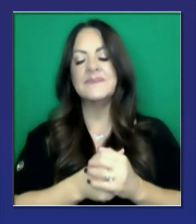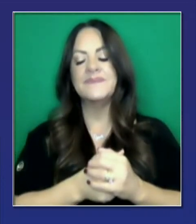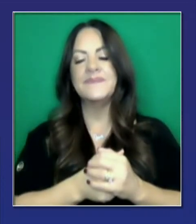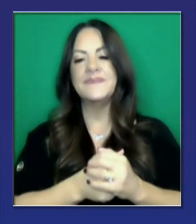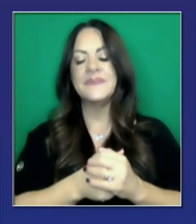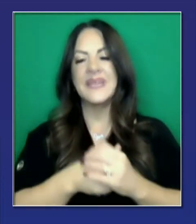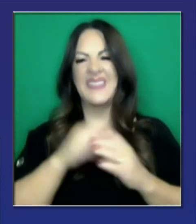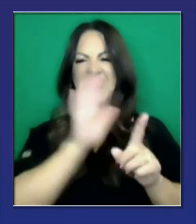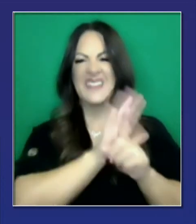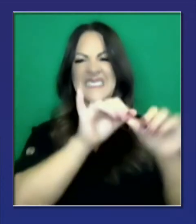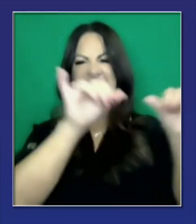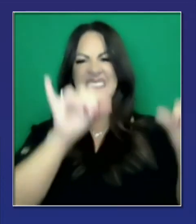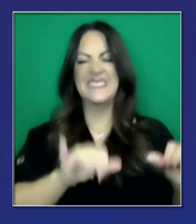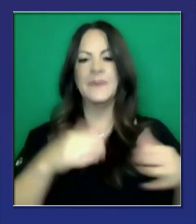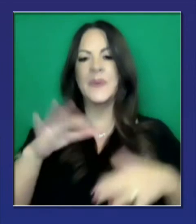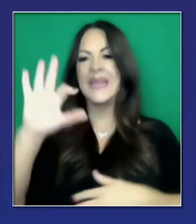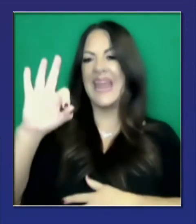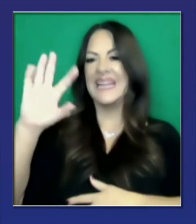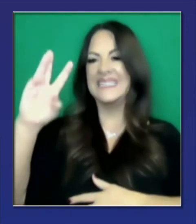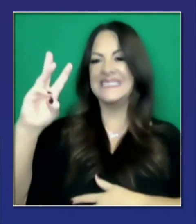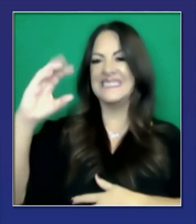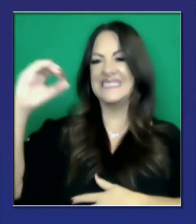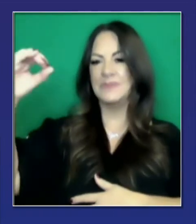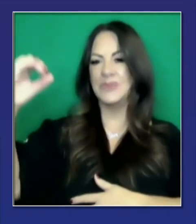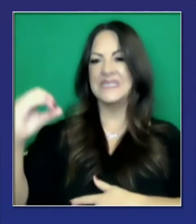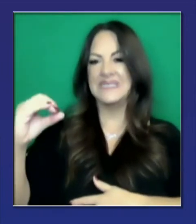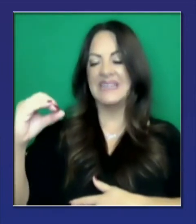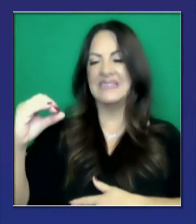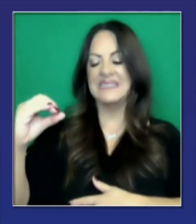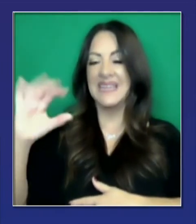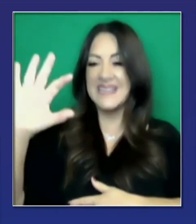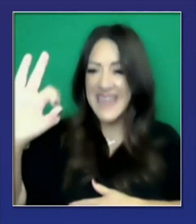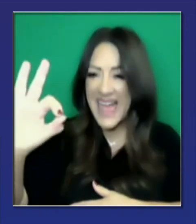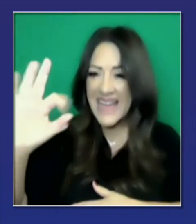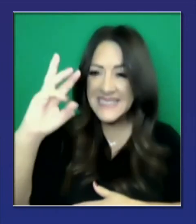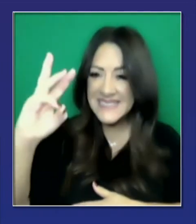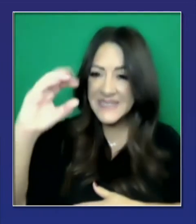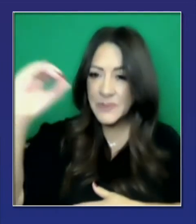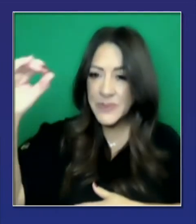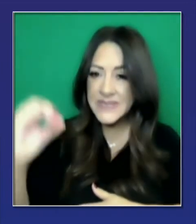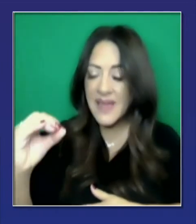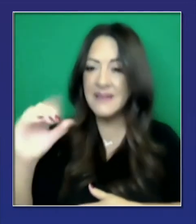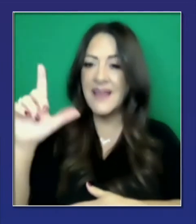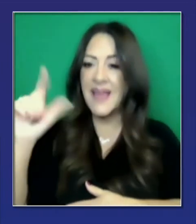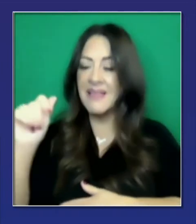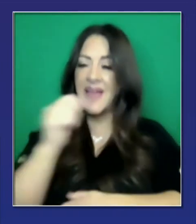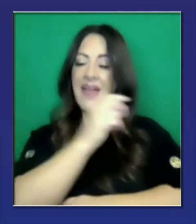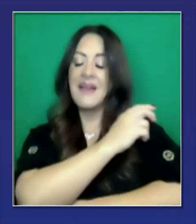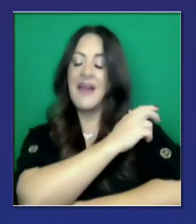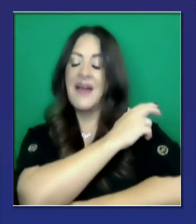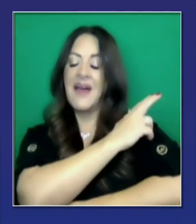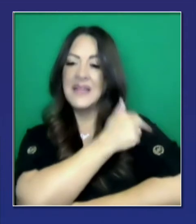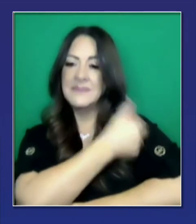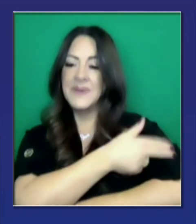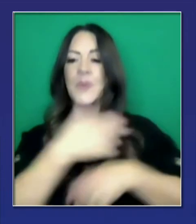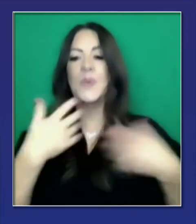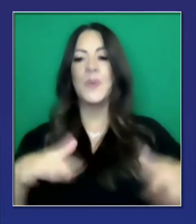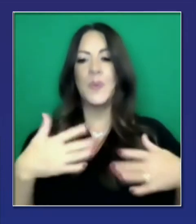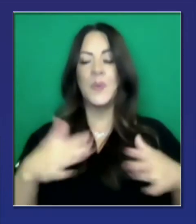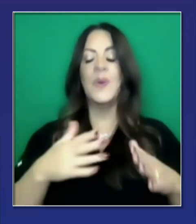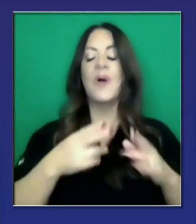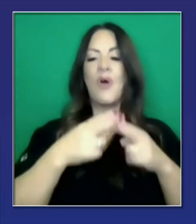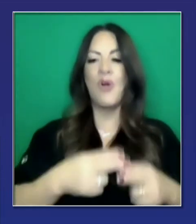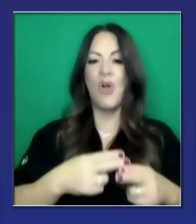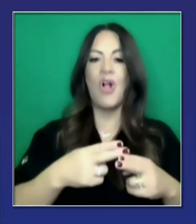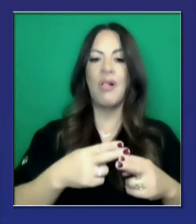the system. 96%, let's underscore, 96% of LA County hospitals were on diversion. That's in